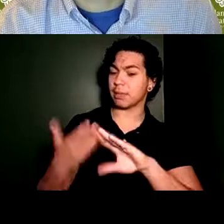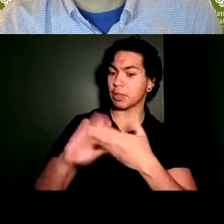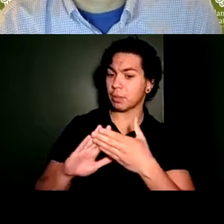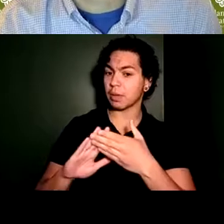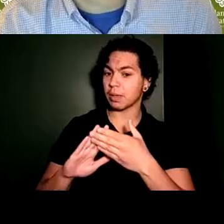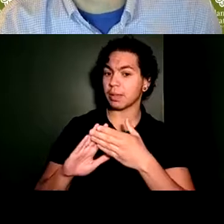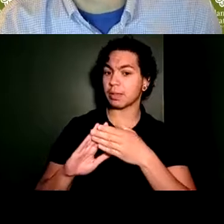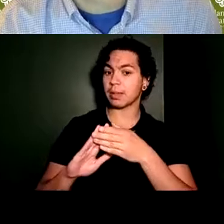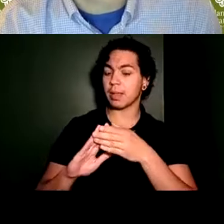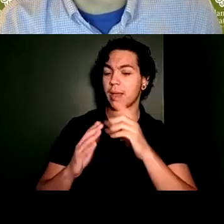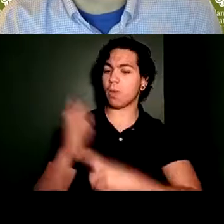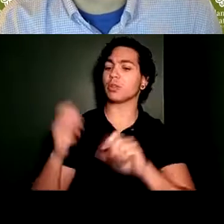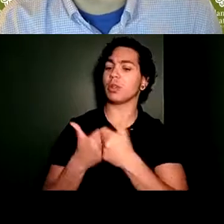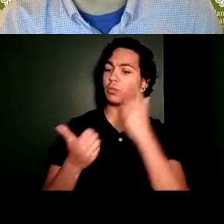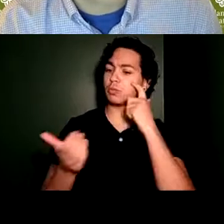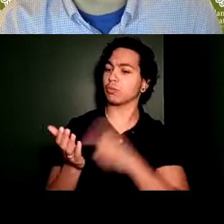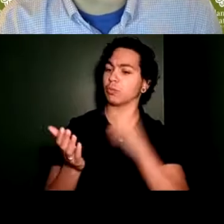and also what are the challenges?